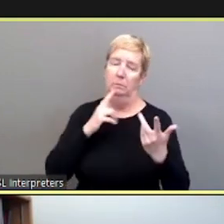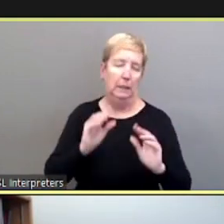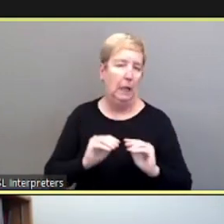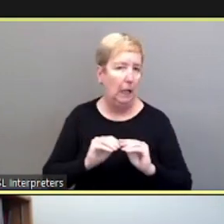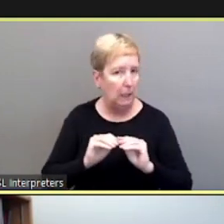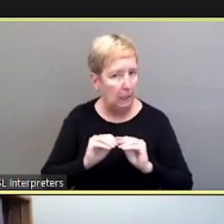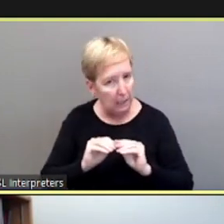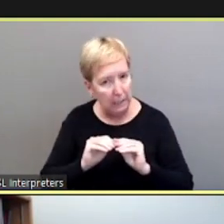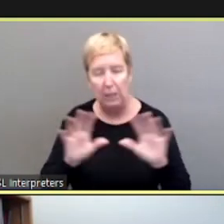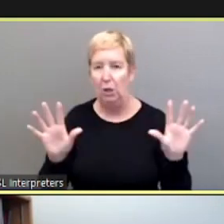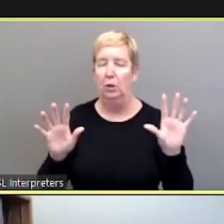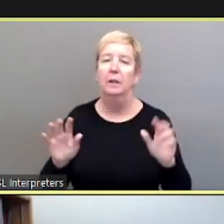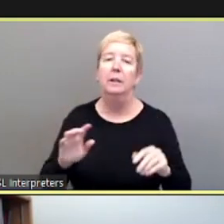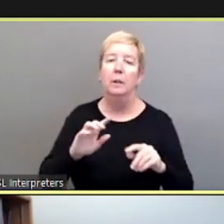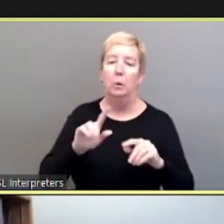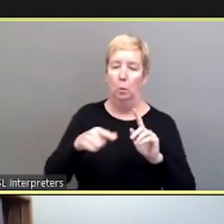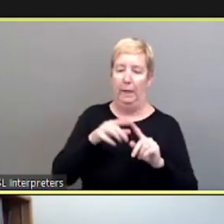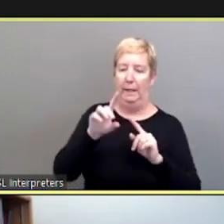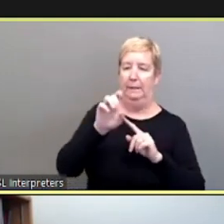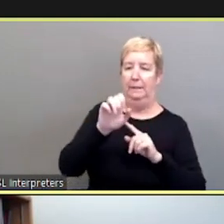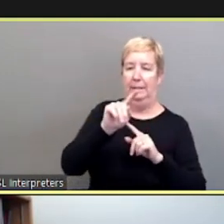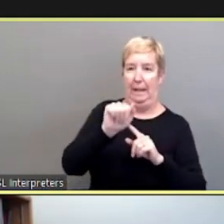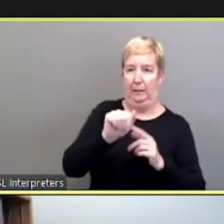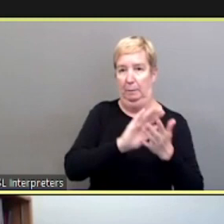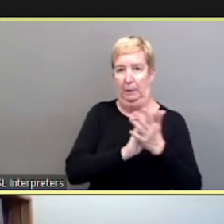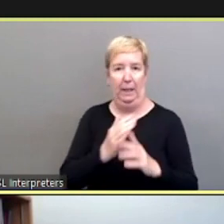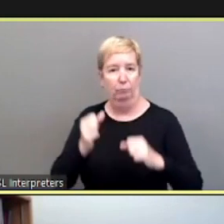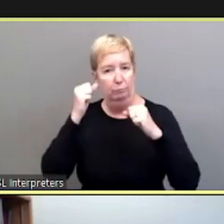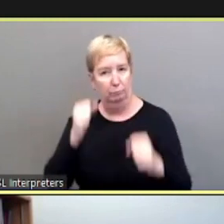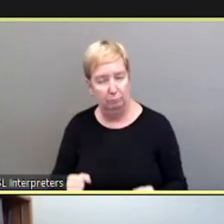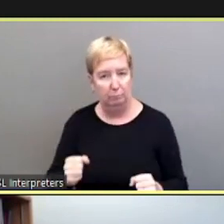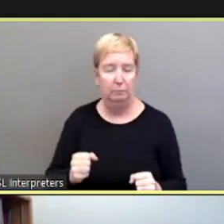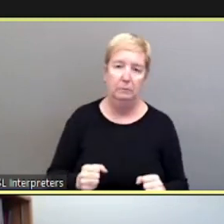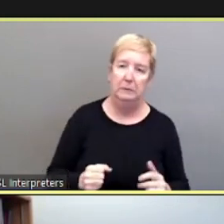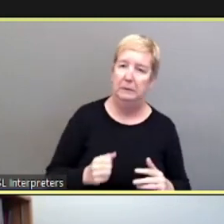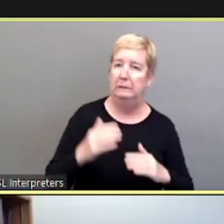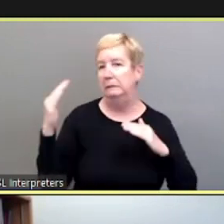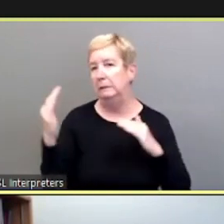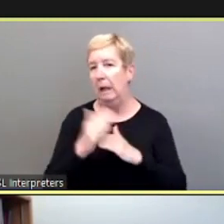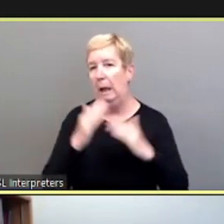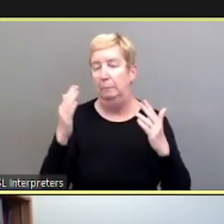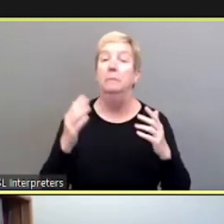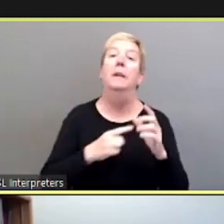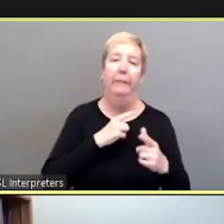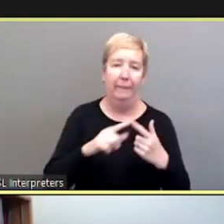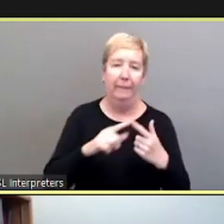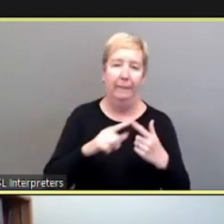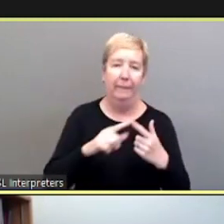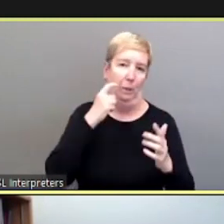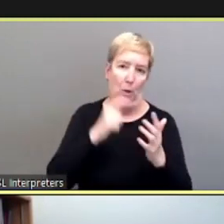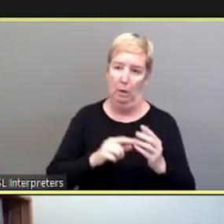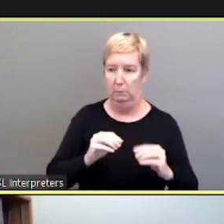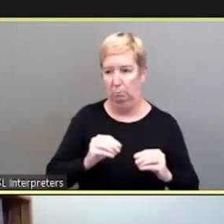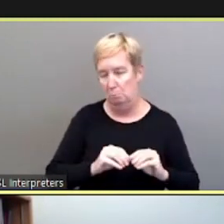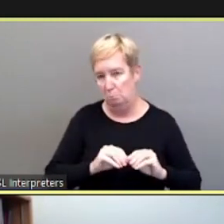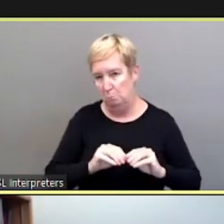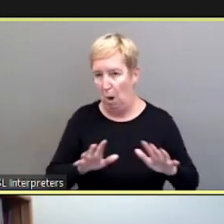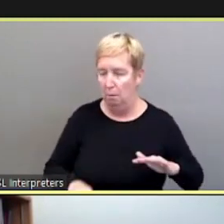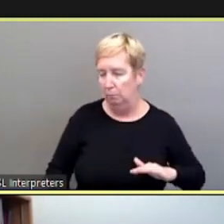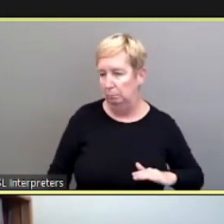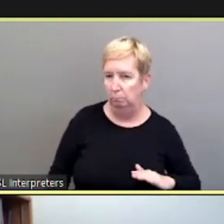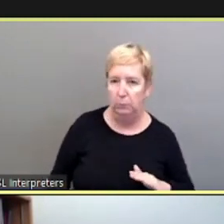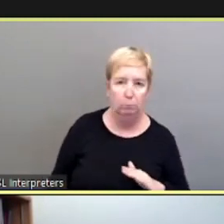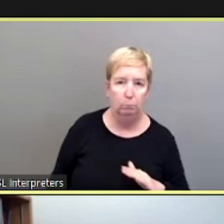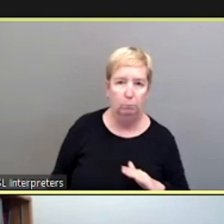when the Delta variant was the predominant variant. We unfortunately had this real surge in